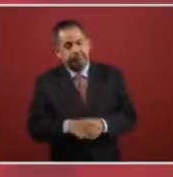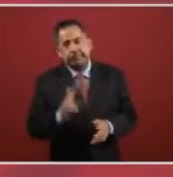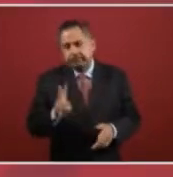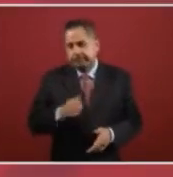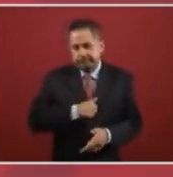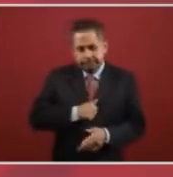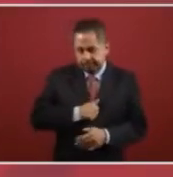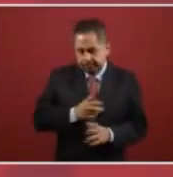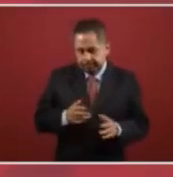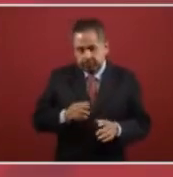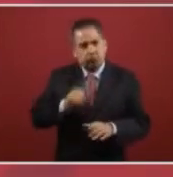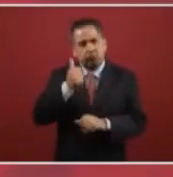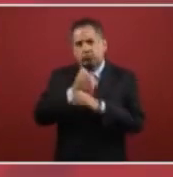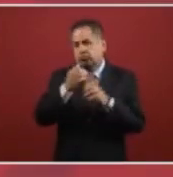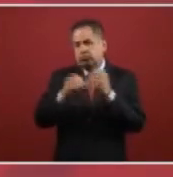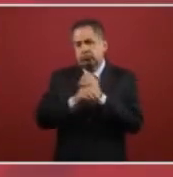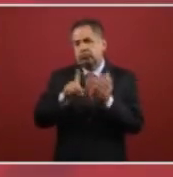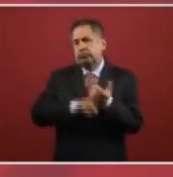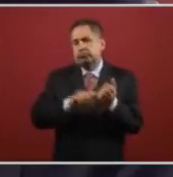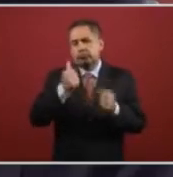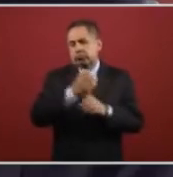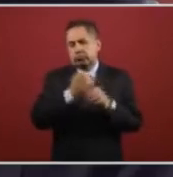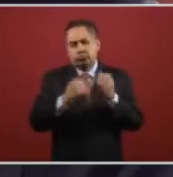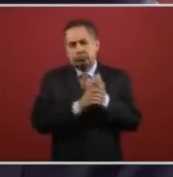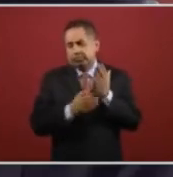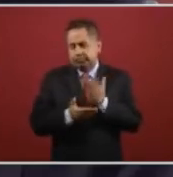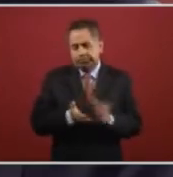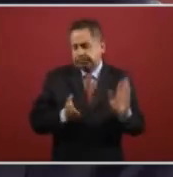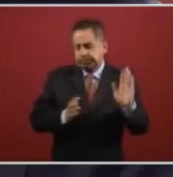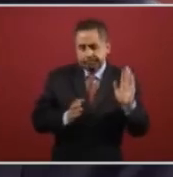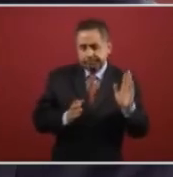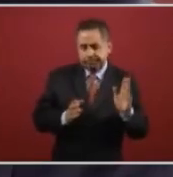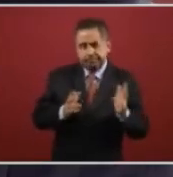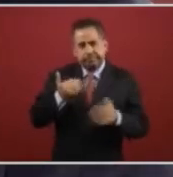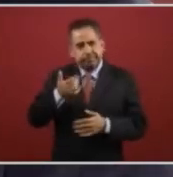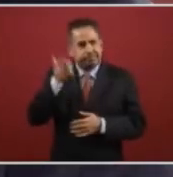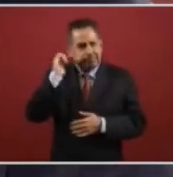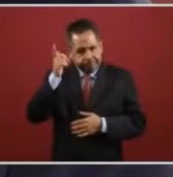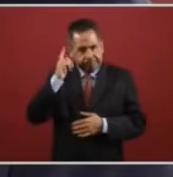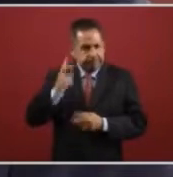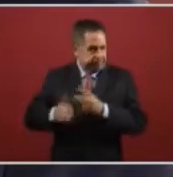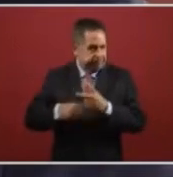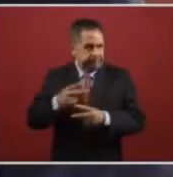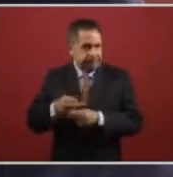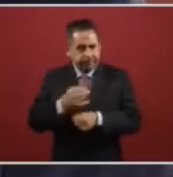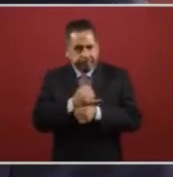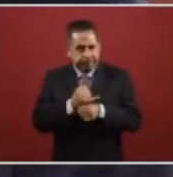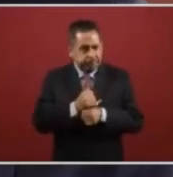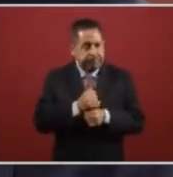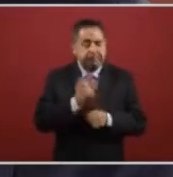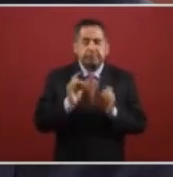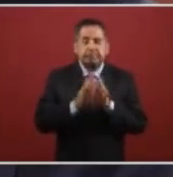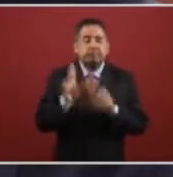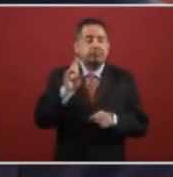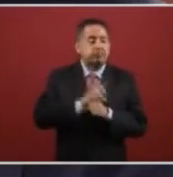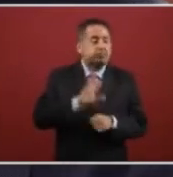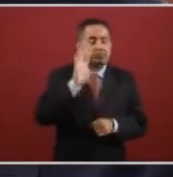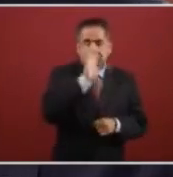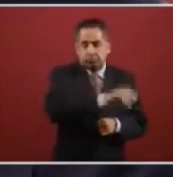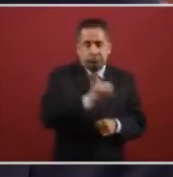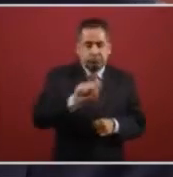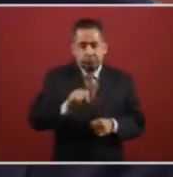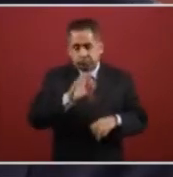that originates by other reasons, that I am hopeful that